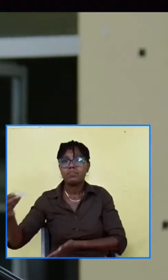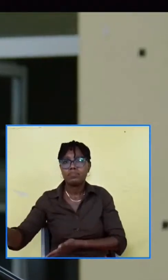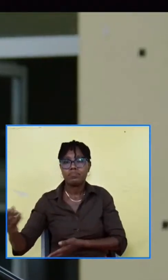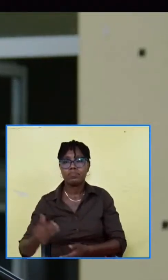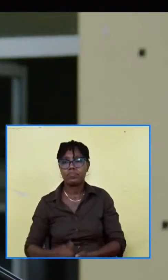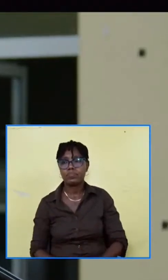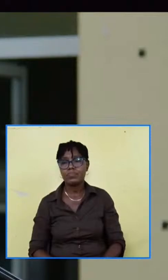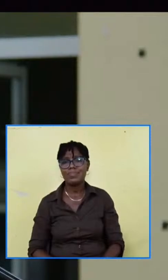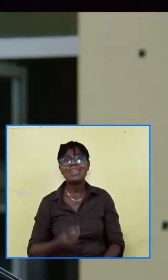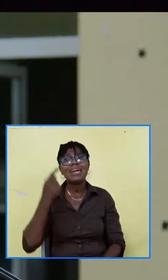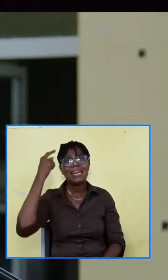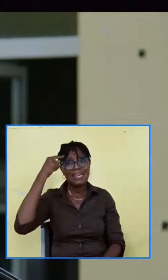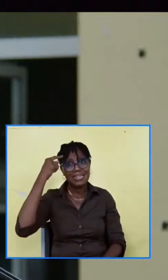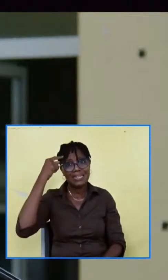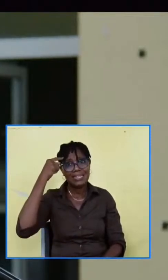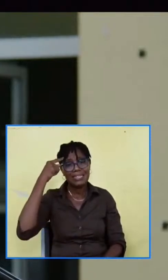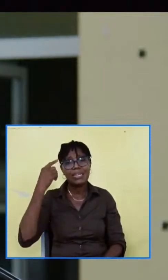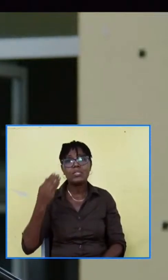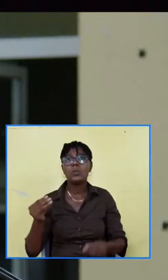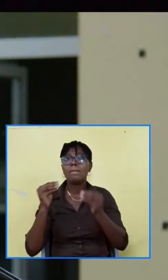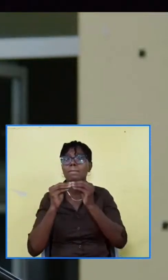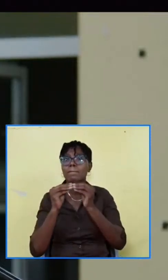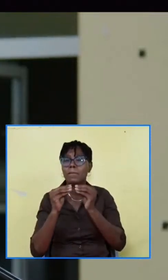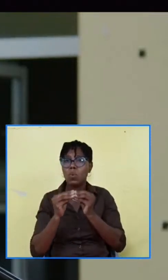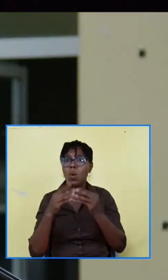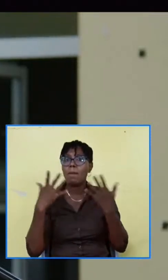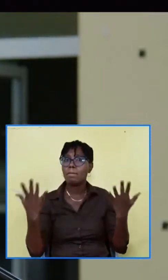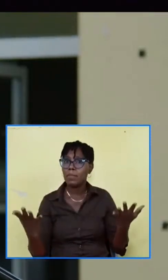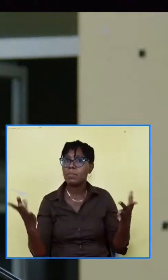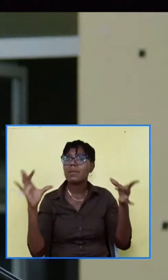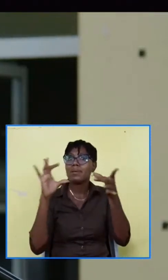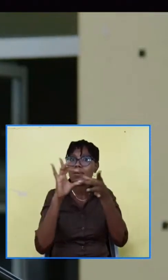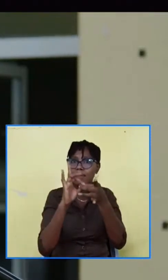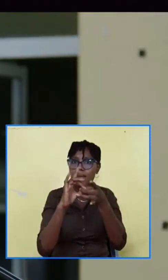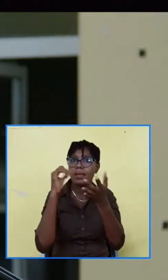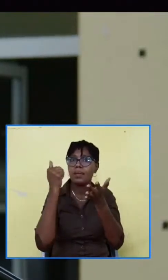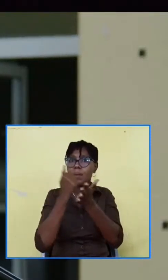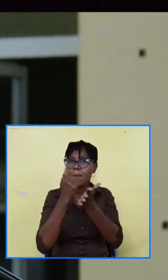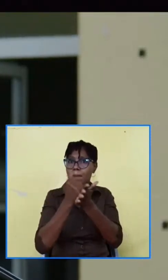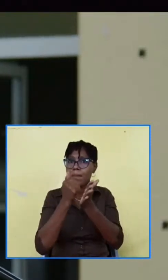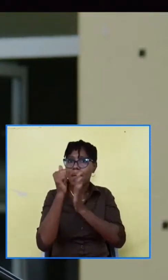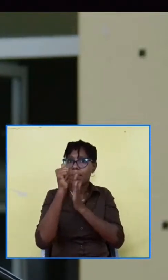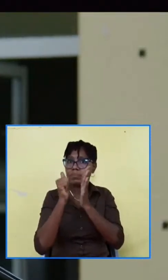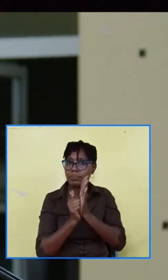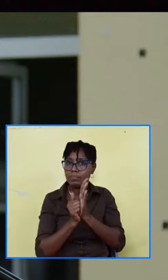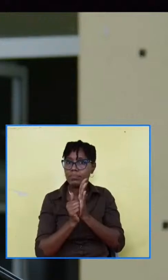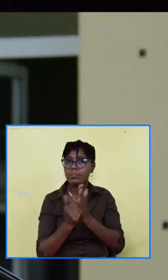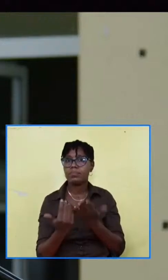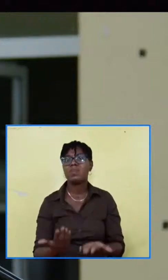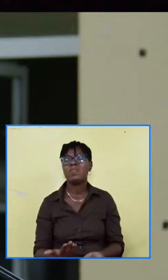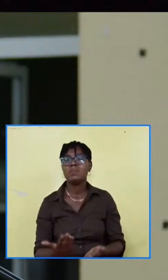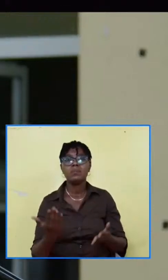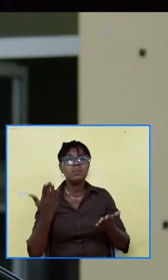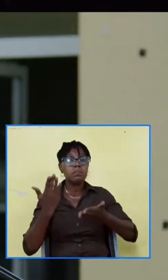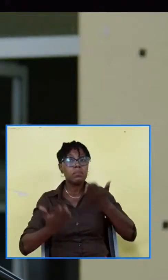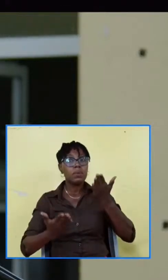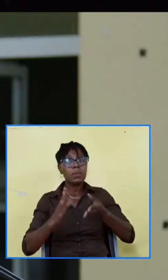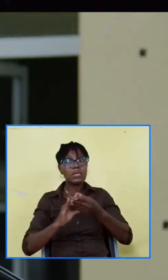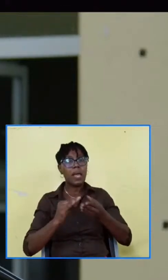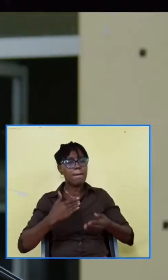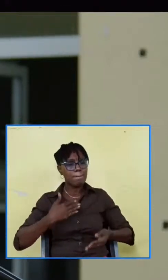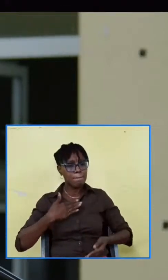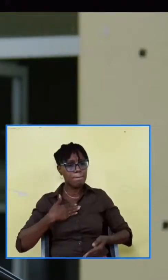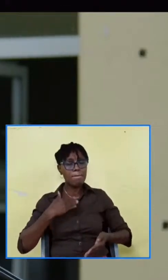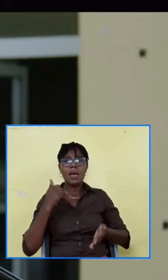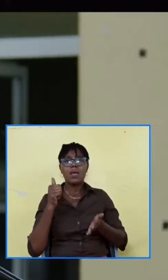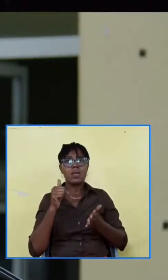do the FATCA thing when the time comes, we have to take in information to show where we're getting our money from. Maybe we could add an